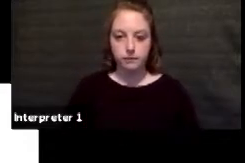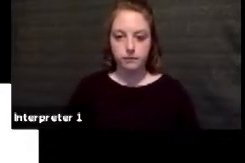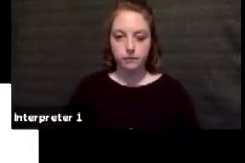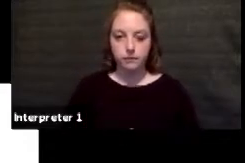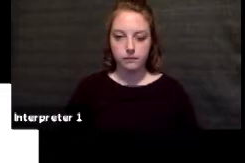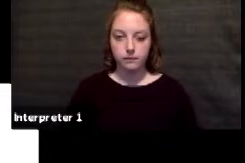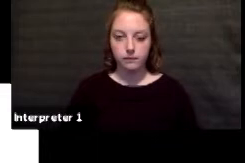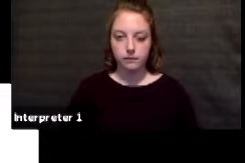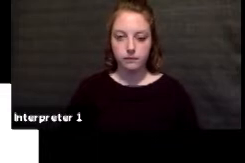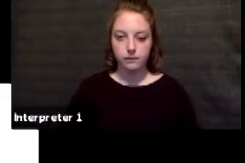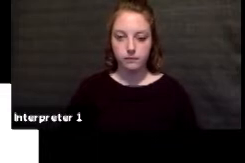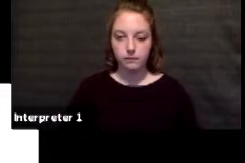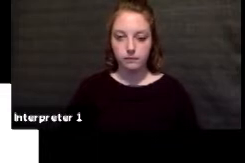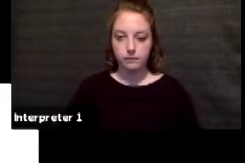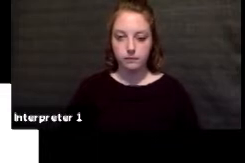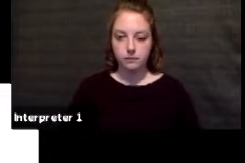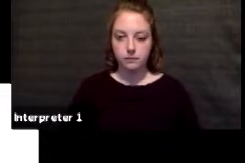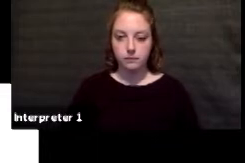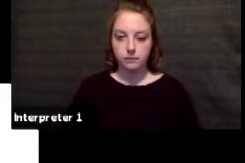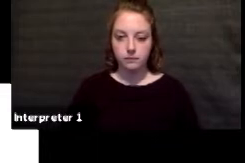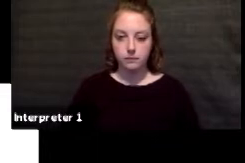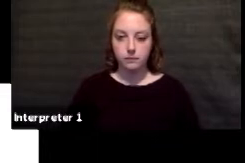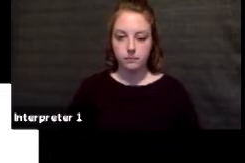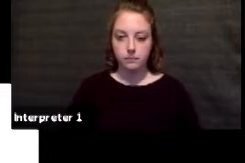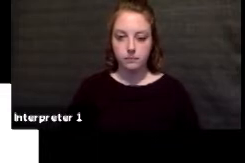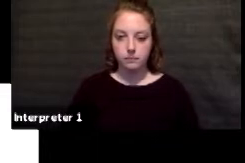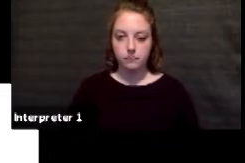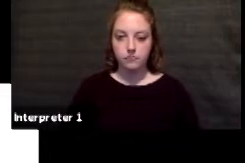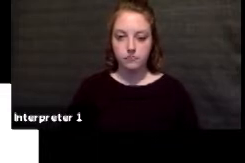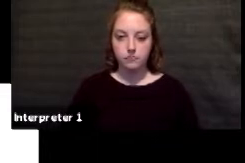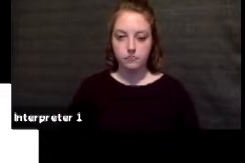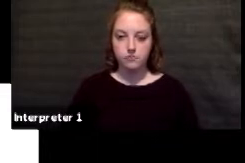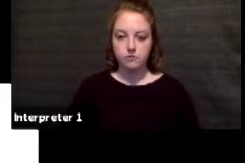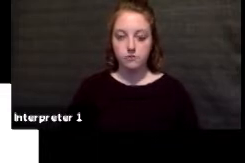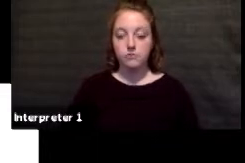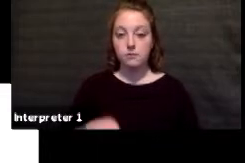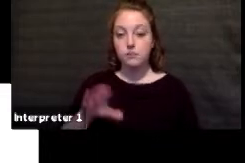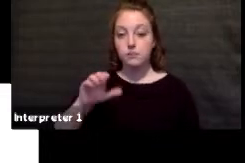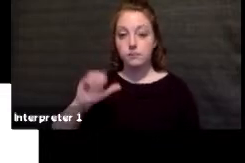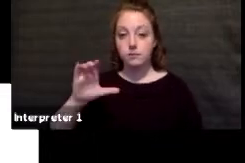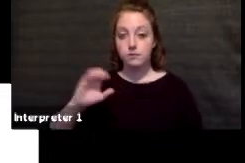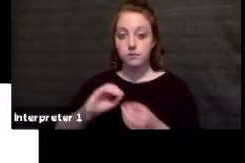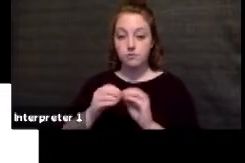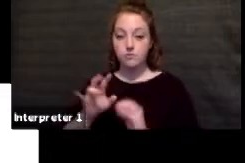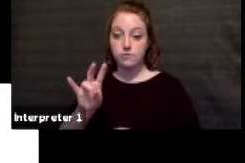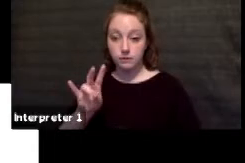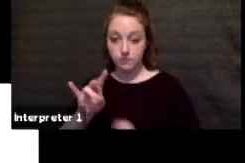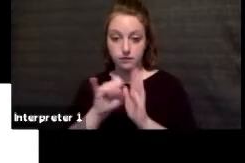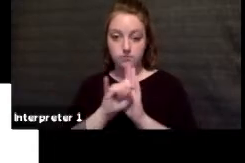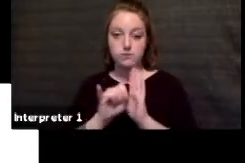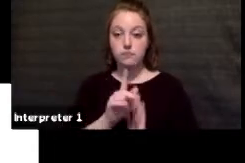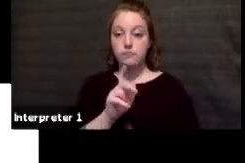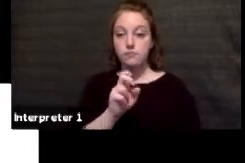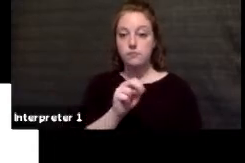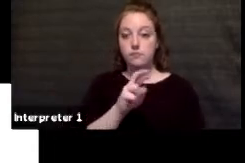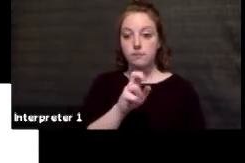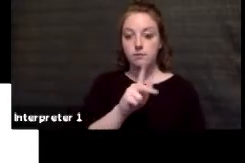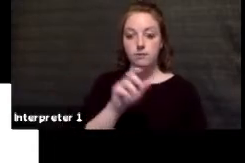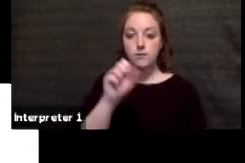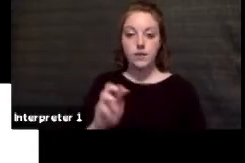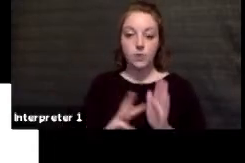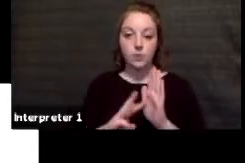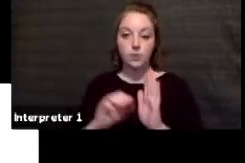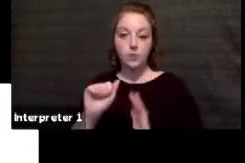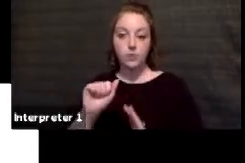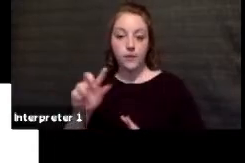Uh, and in a, uh, community advisory committee number seven identified that Kendrick South Waco and Alta Vista, uh, the